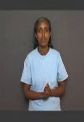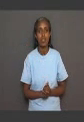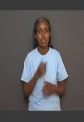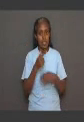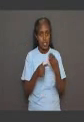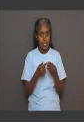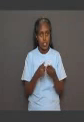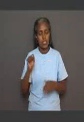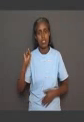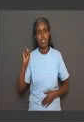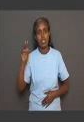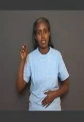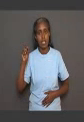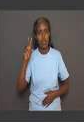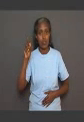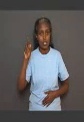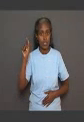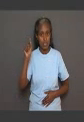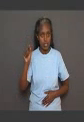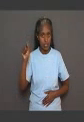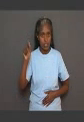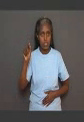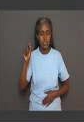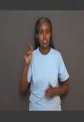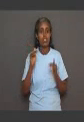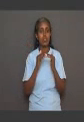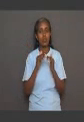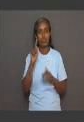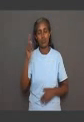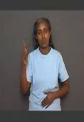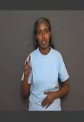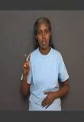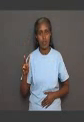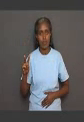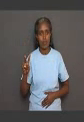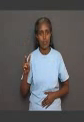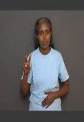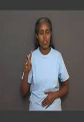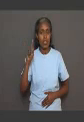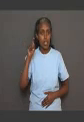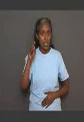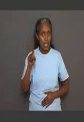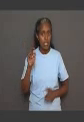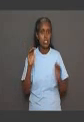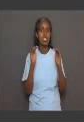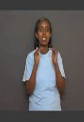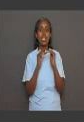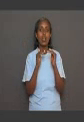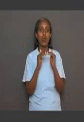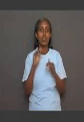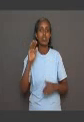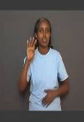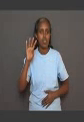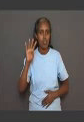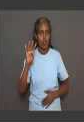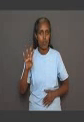Since the sine of 30 degrees is 1/2, x equals